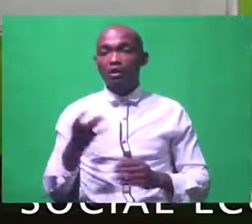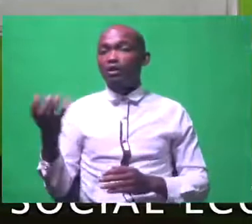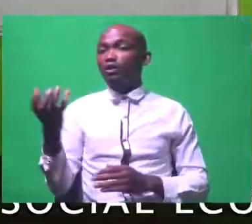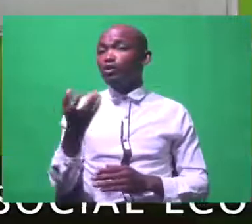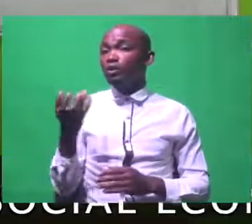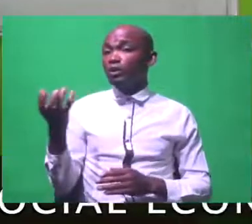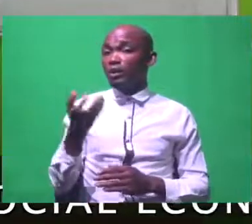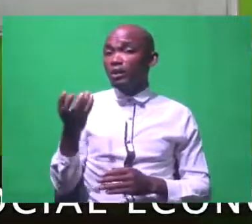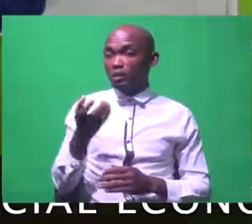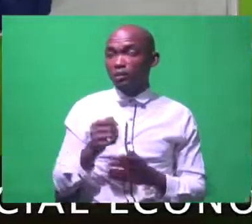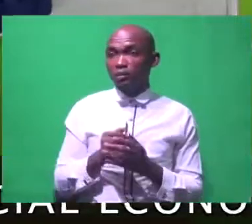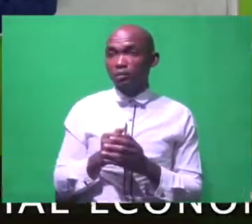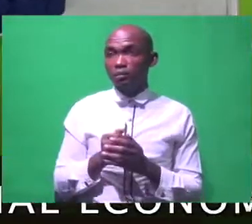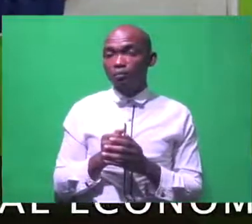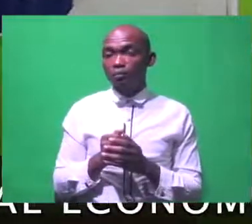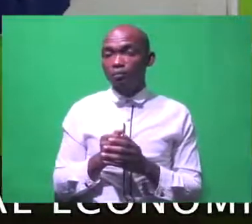Societies